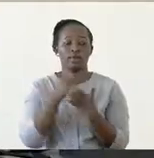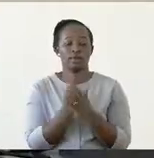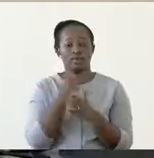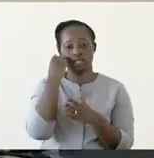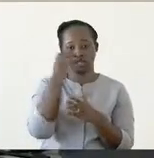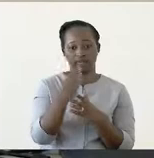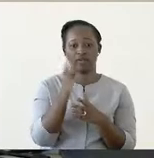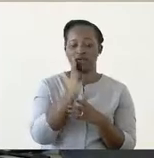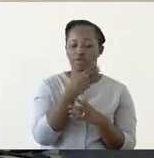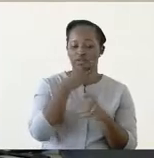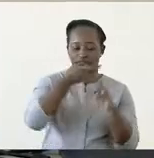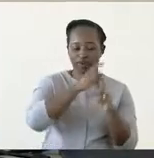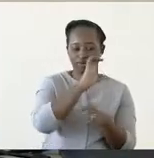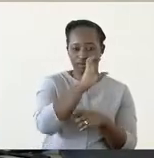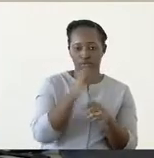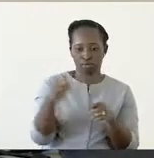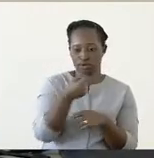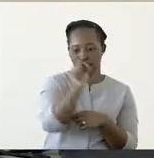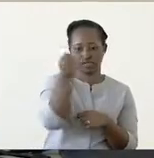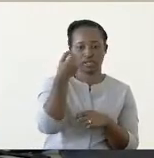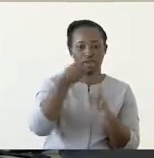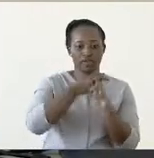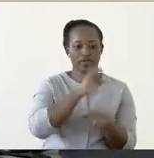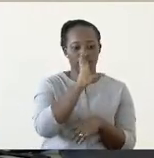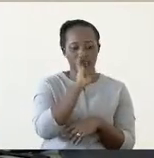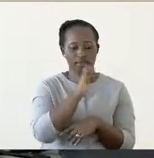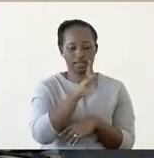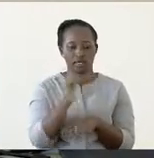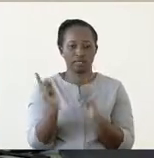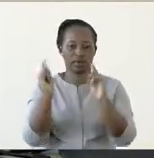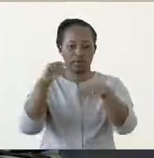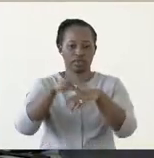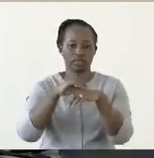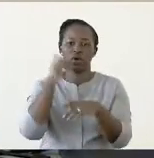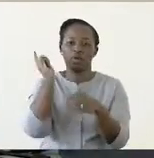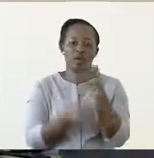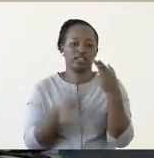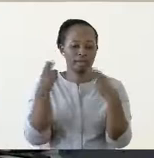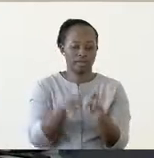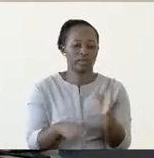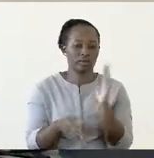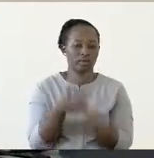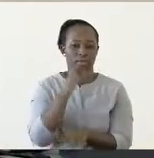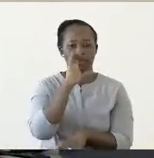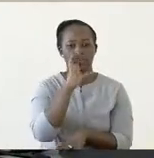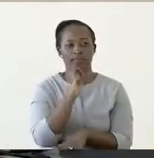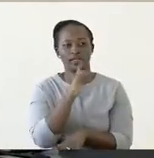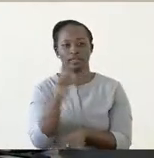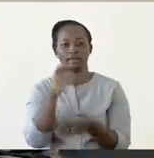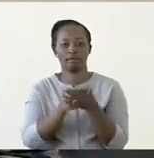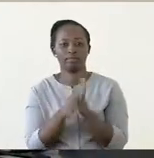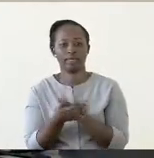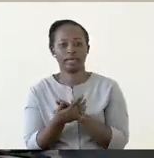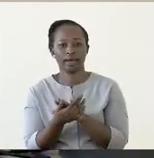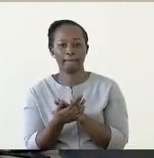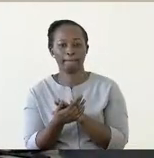once water moves from cells and goes to the tissue fluid, what happens? Automatically, the cell will become dry and